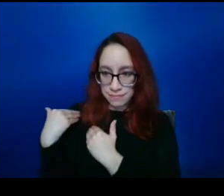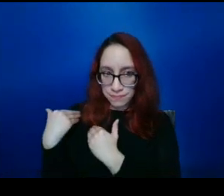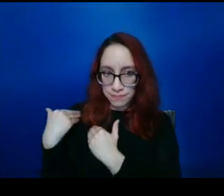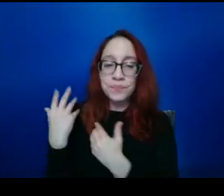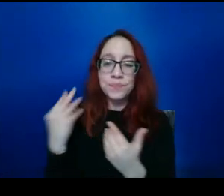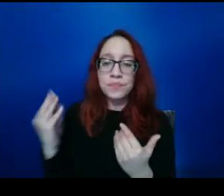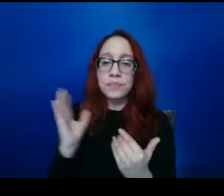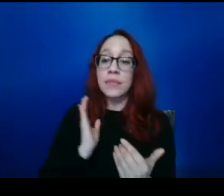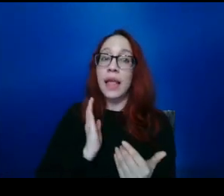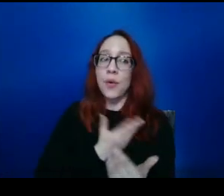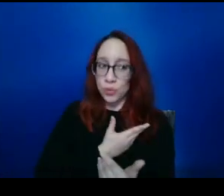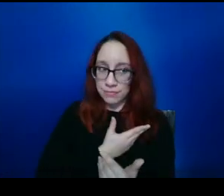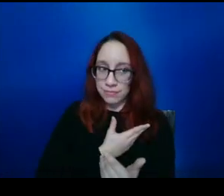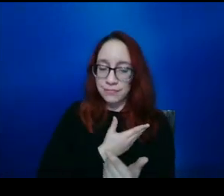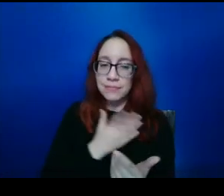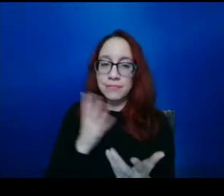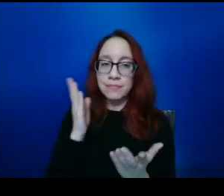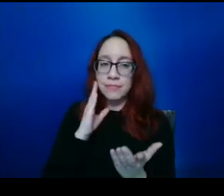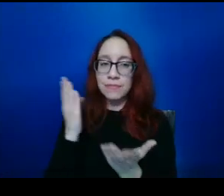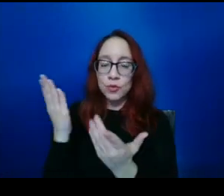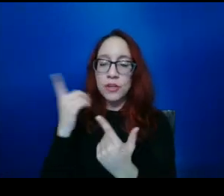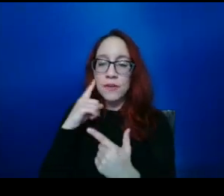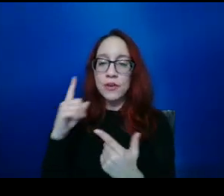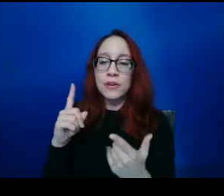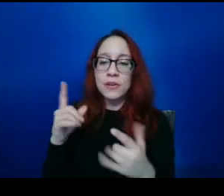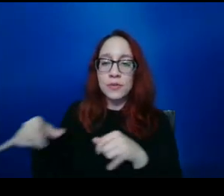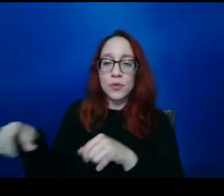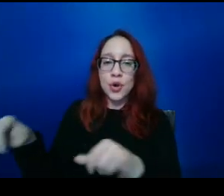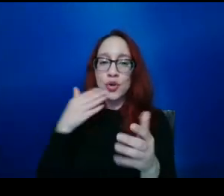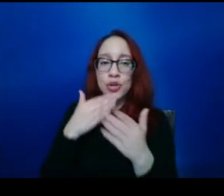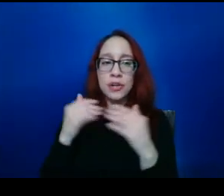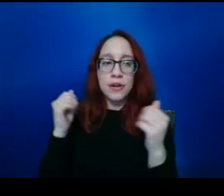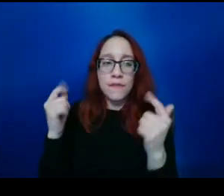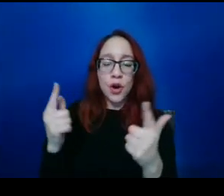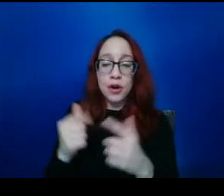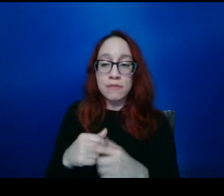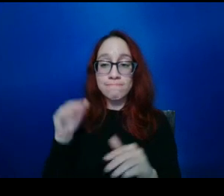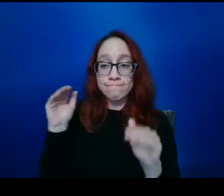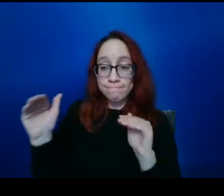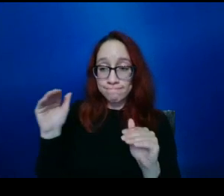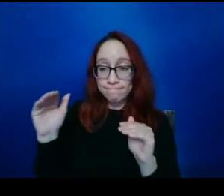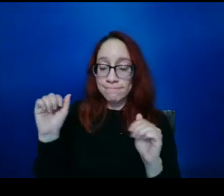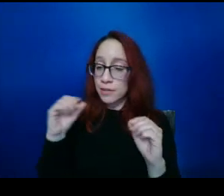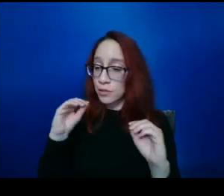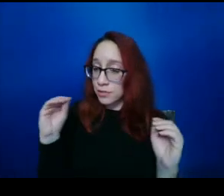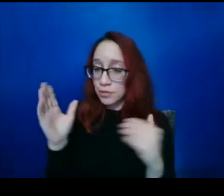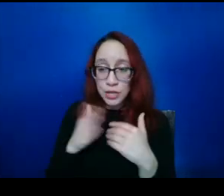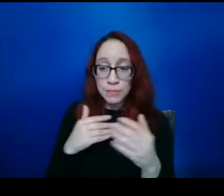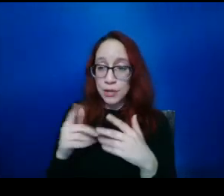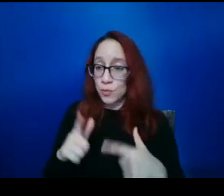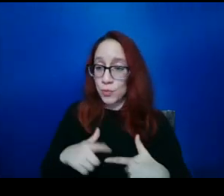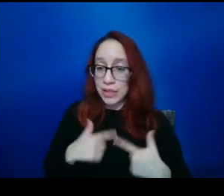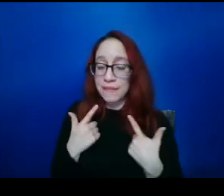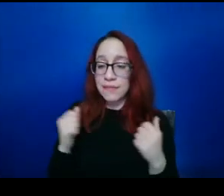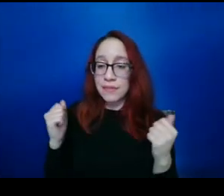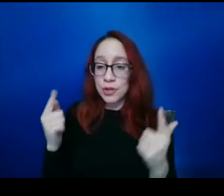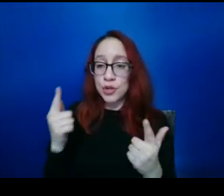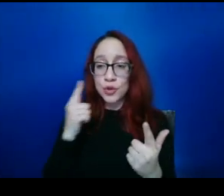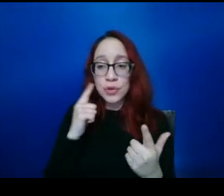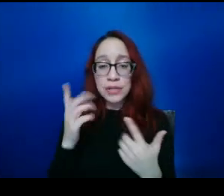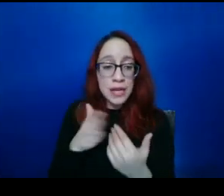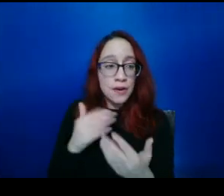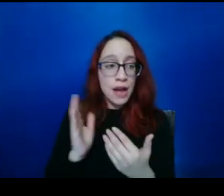and ours to serve for the common good of all. Remind them that no matter where we live, everyone, regardless